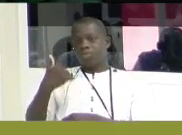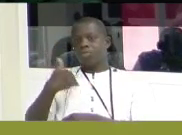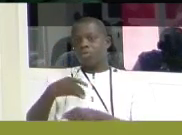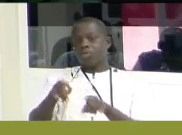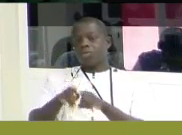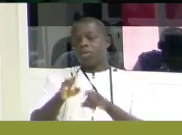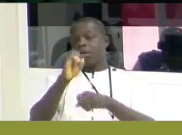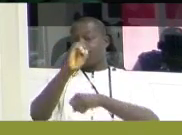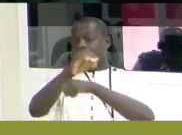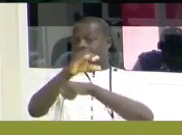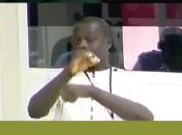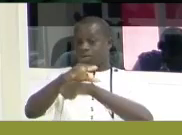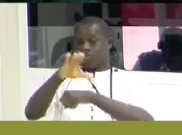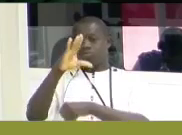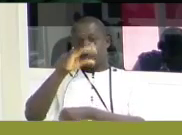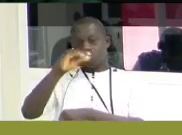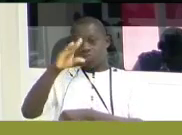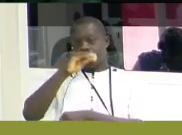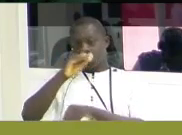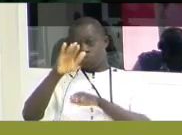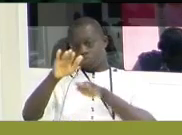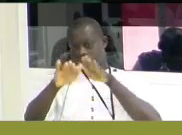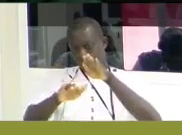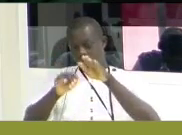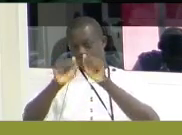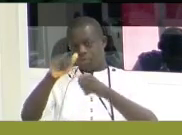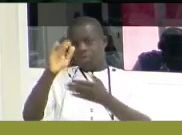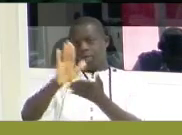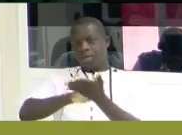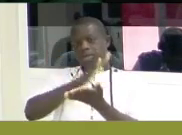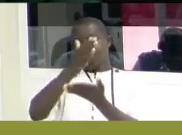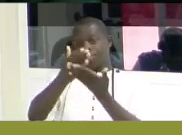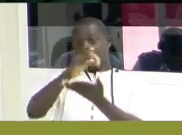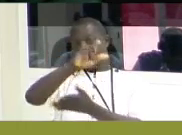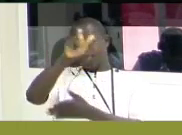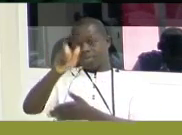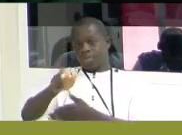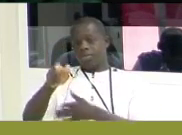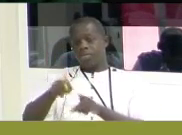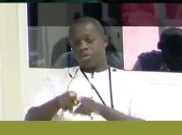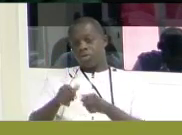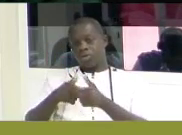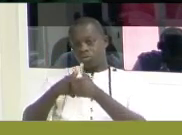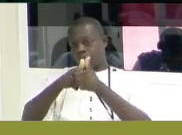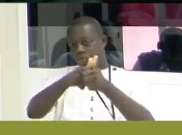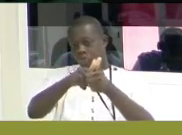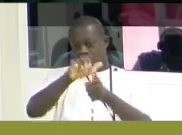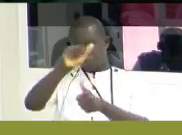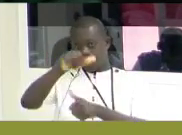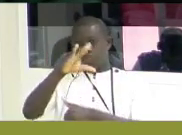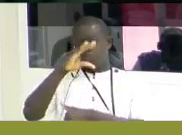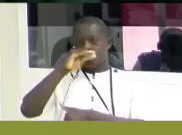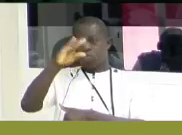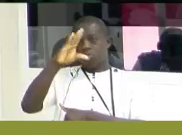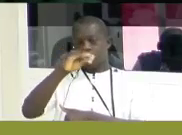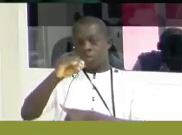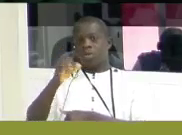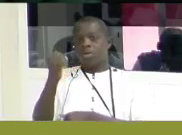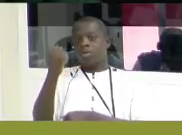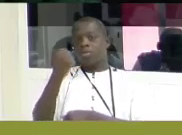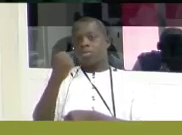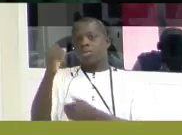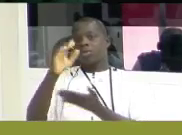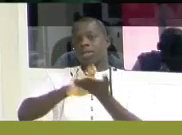so that the interpreters will be able to keep up with your testimony, since your testimony is being translated into